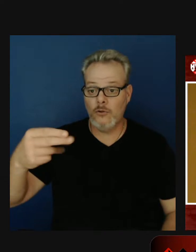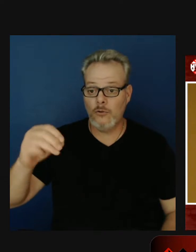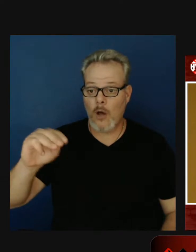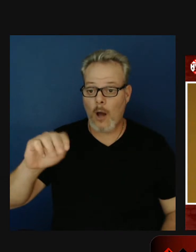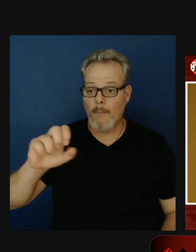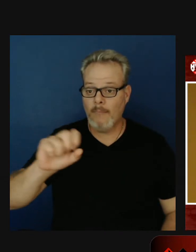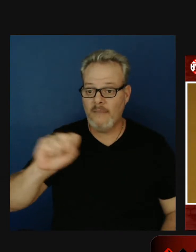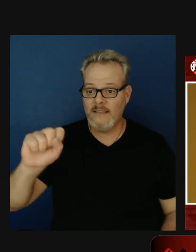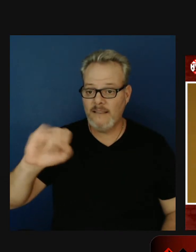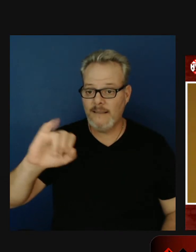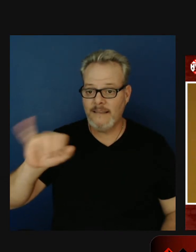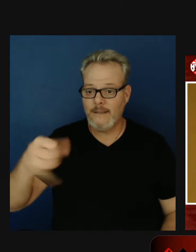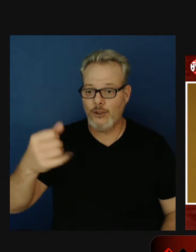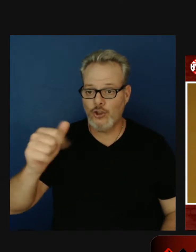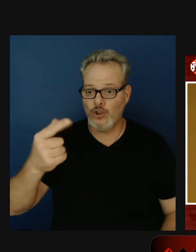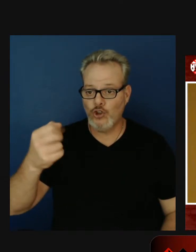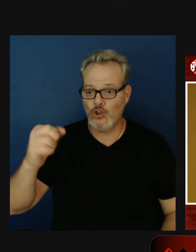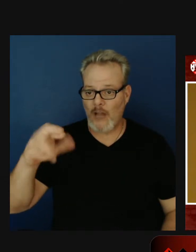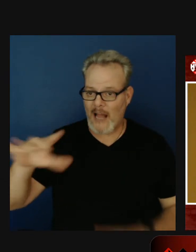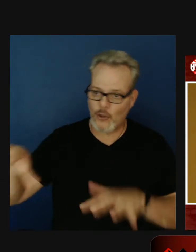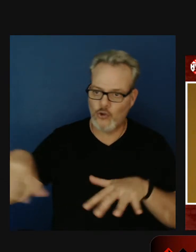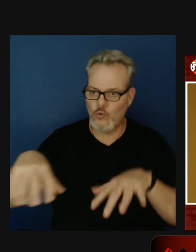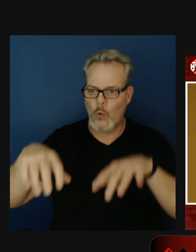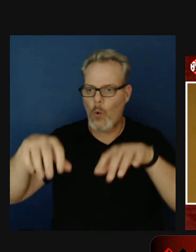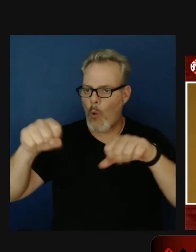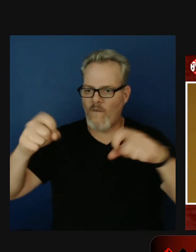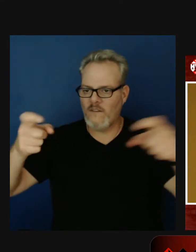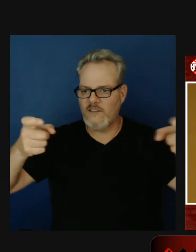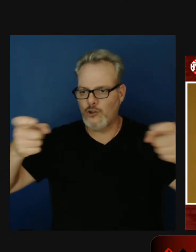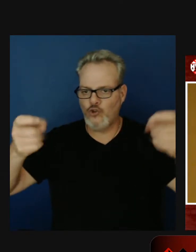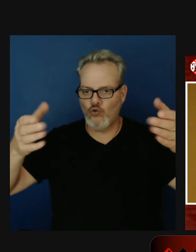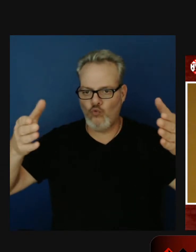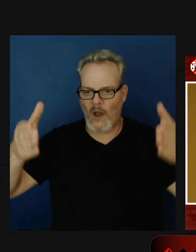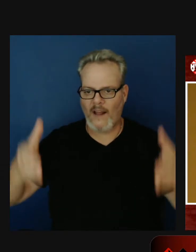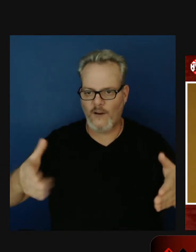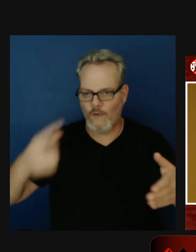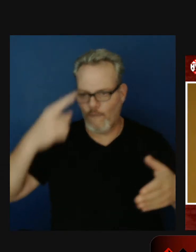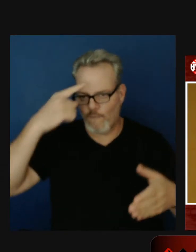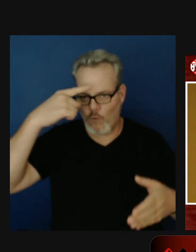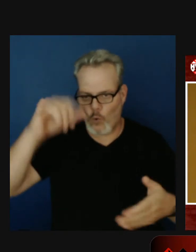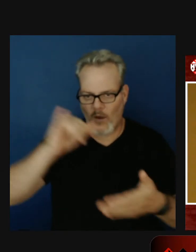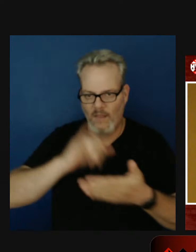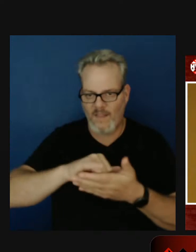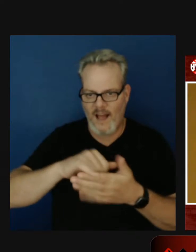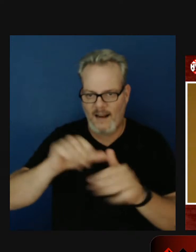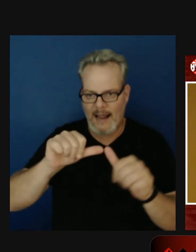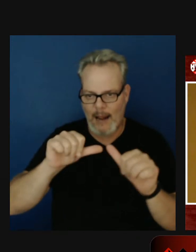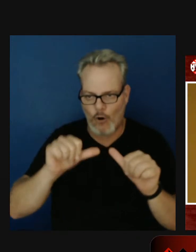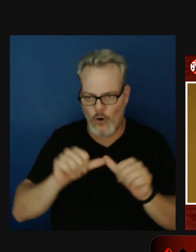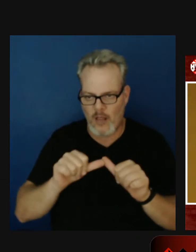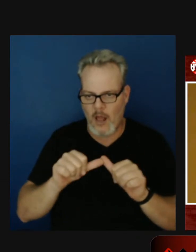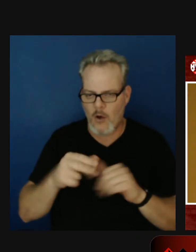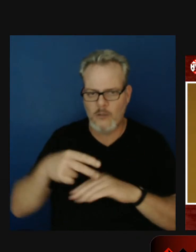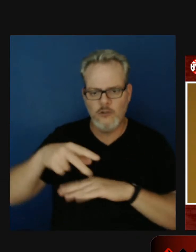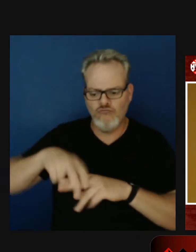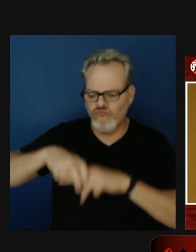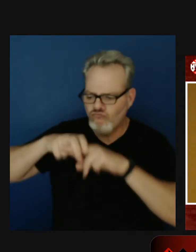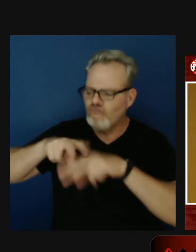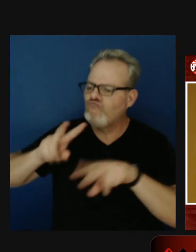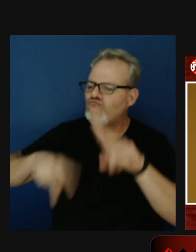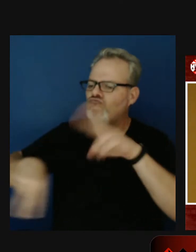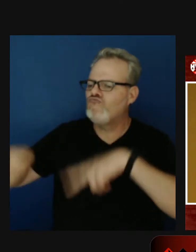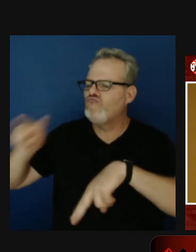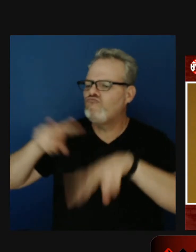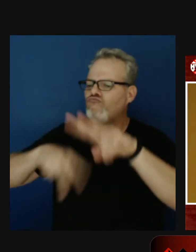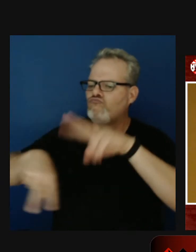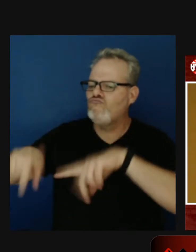the Hawaiian Volcano Observatory, spent a lot of time, of course, up at the summit, watching the lava lakes, looking at the eruptions,